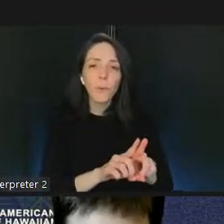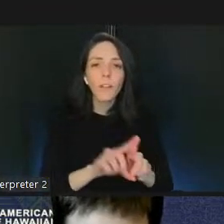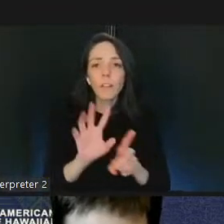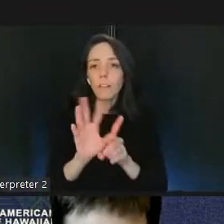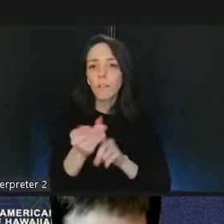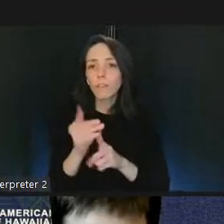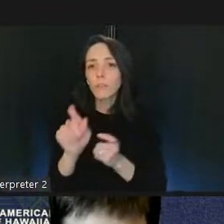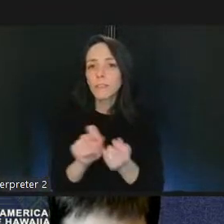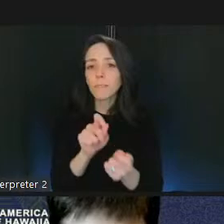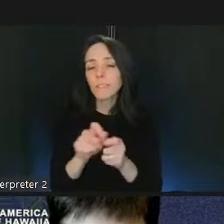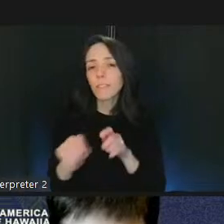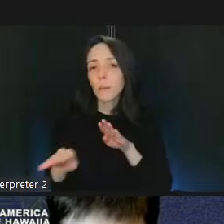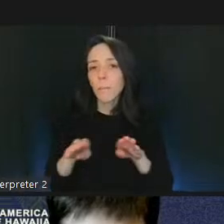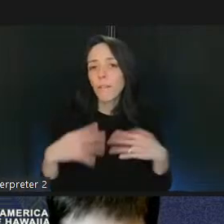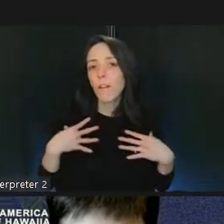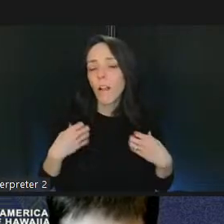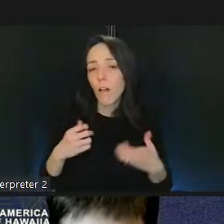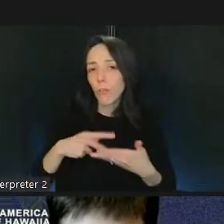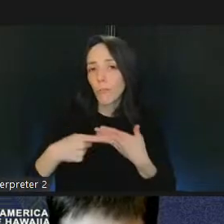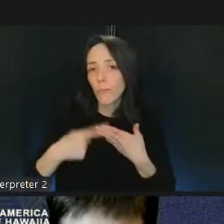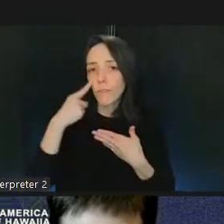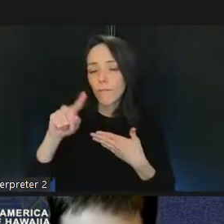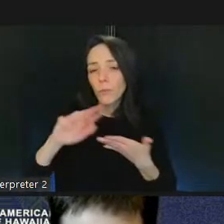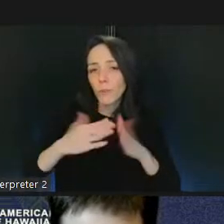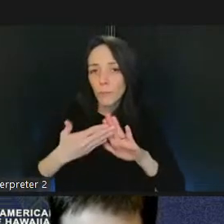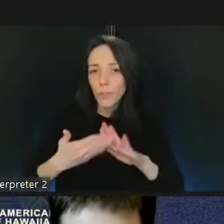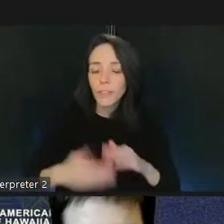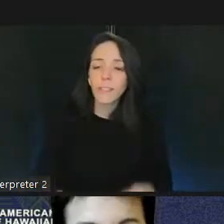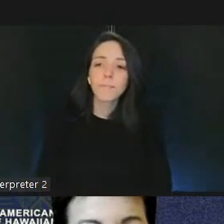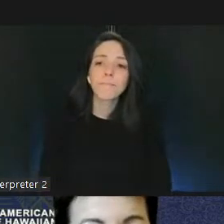specific behavioral health programming in the community.